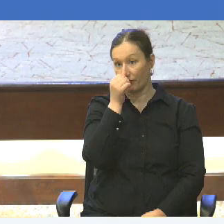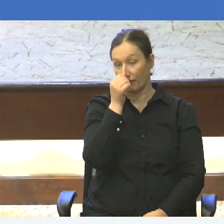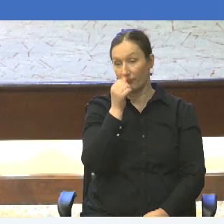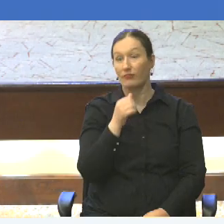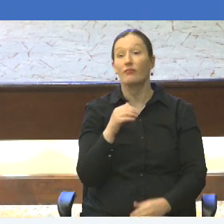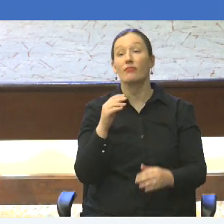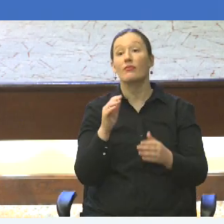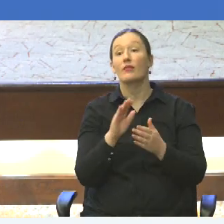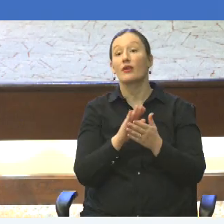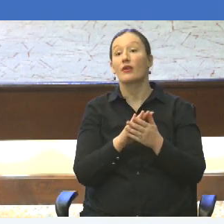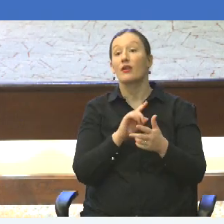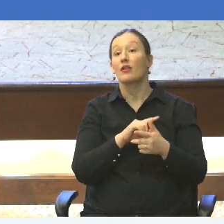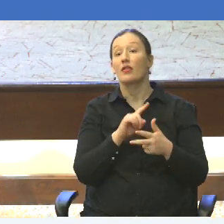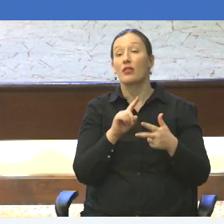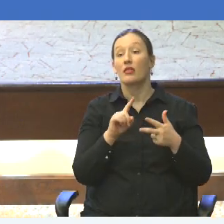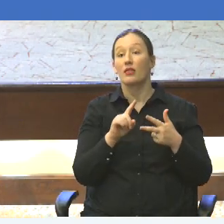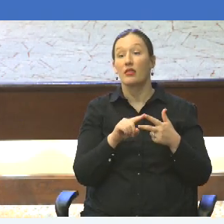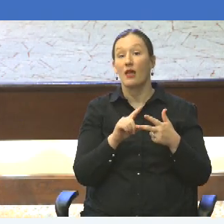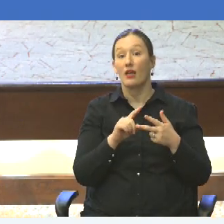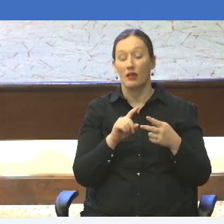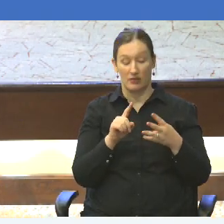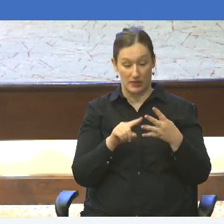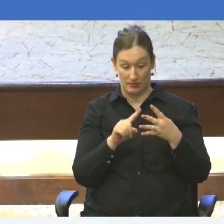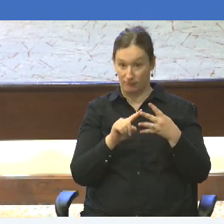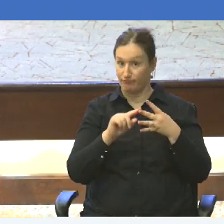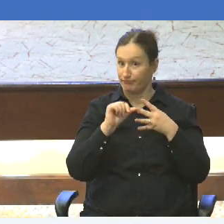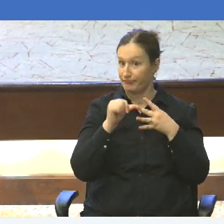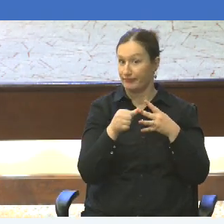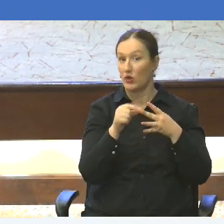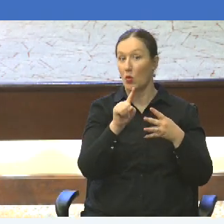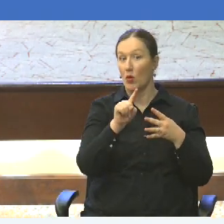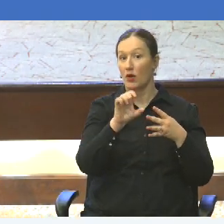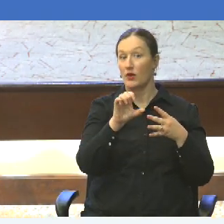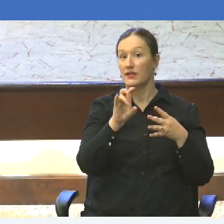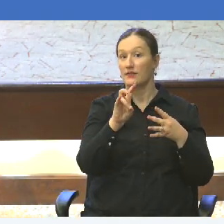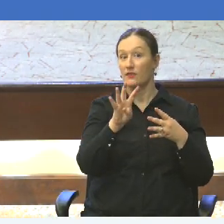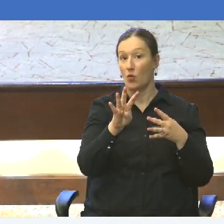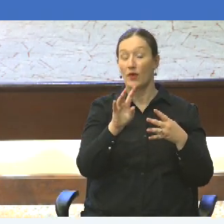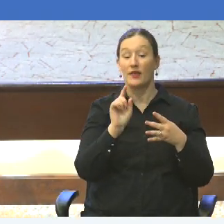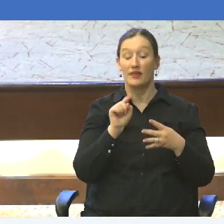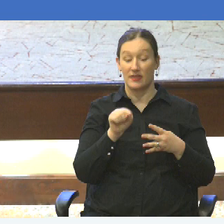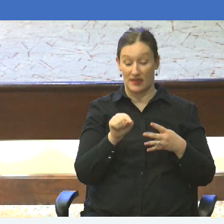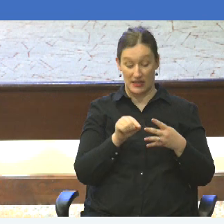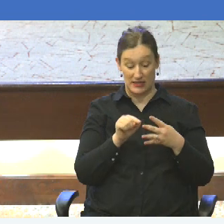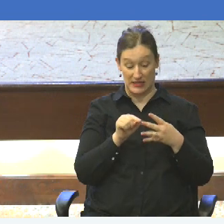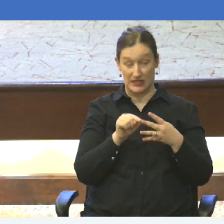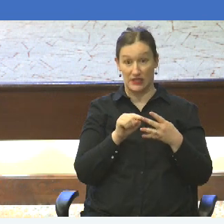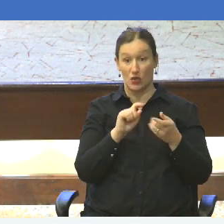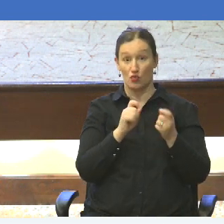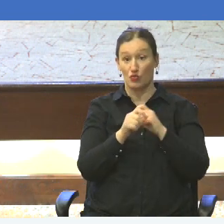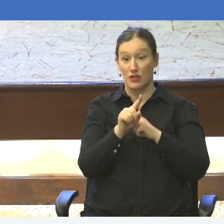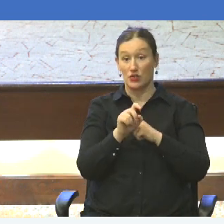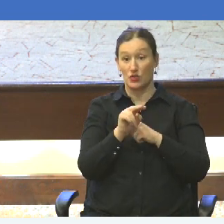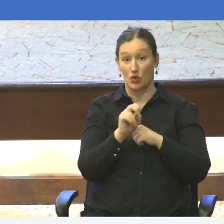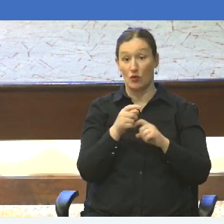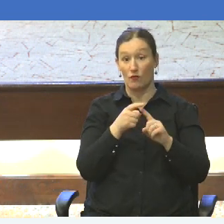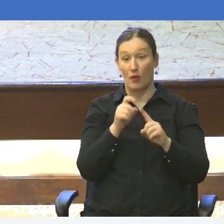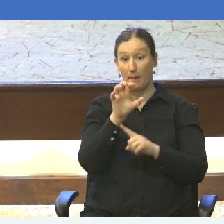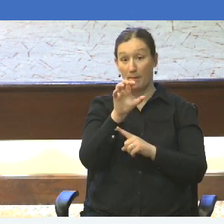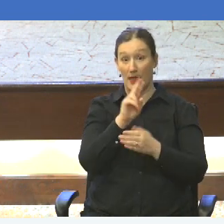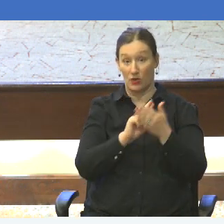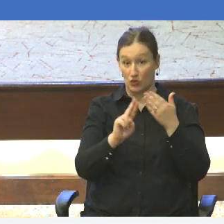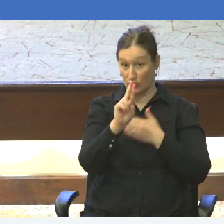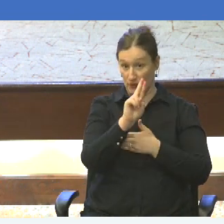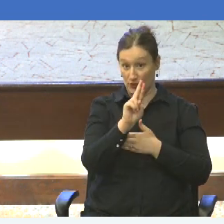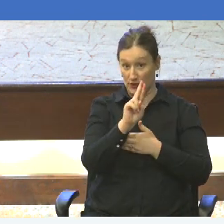And then the second case I wanted to highlight is 174. This is a rezoning from Baylor University